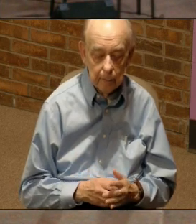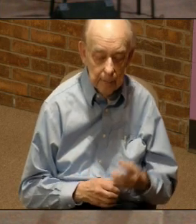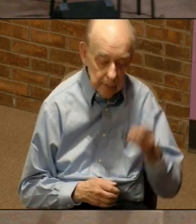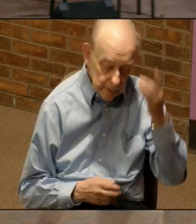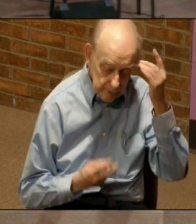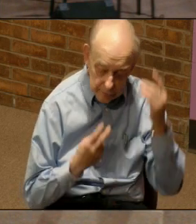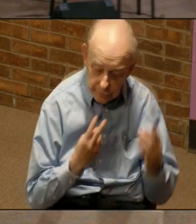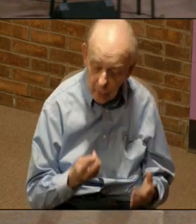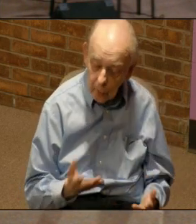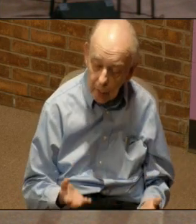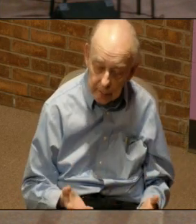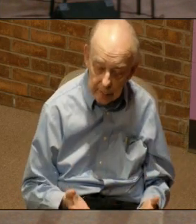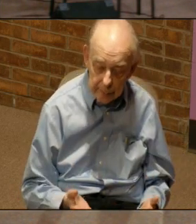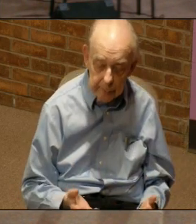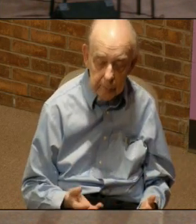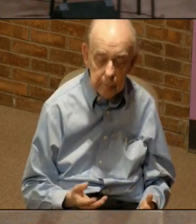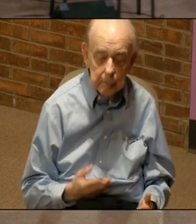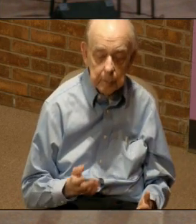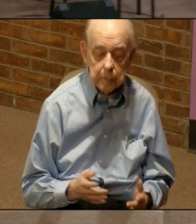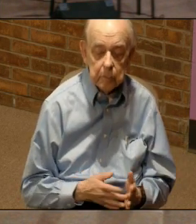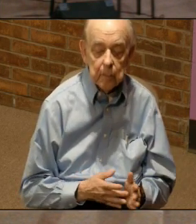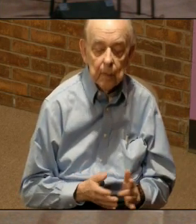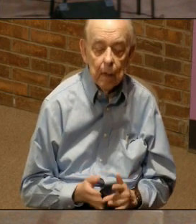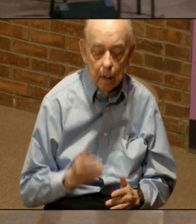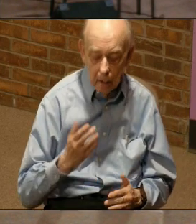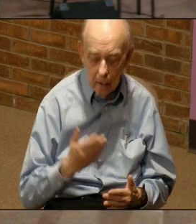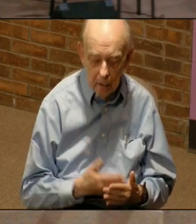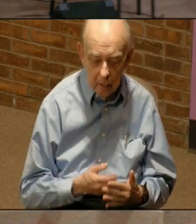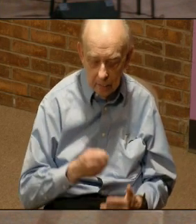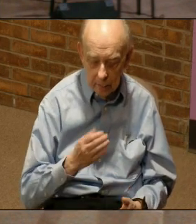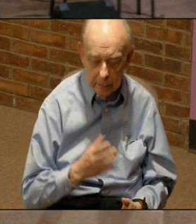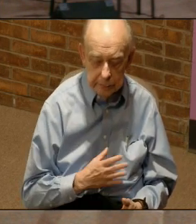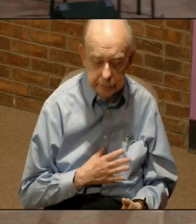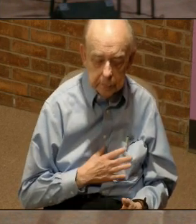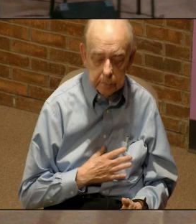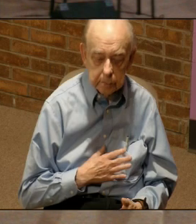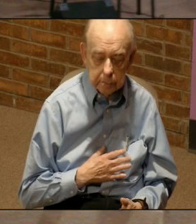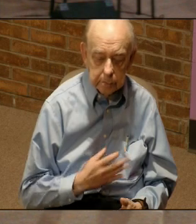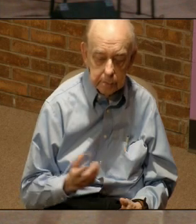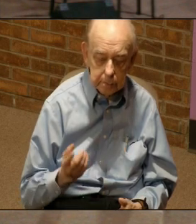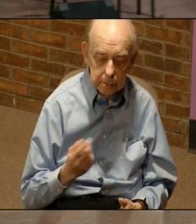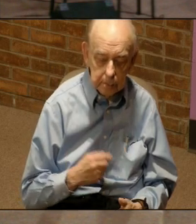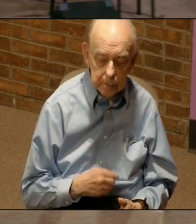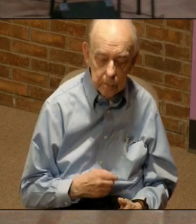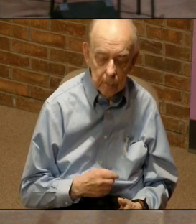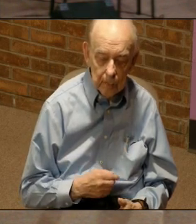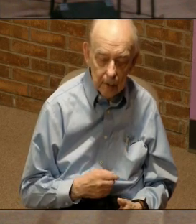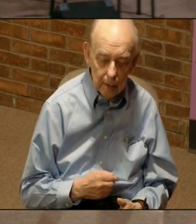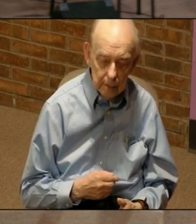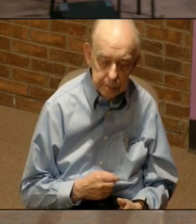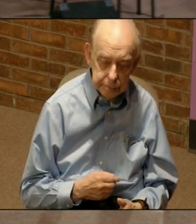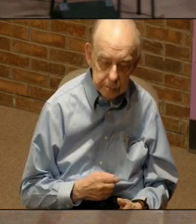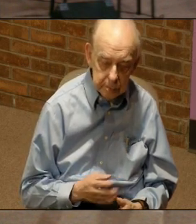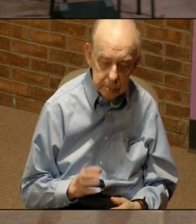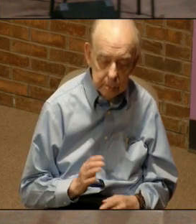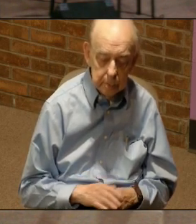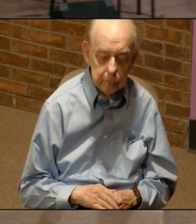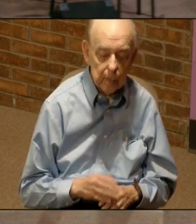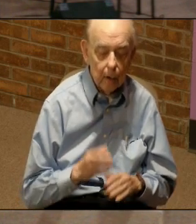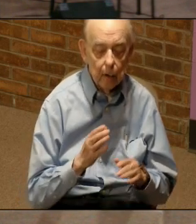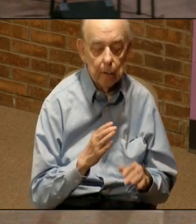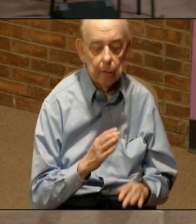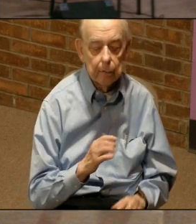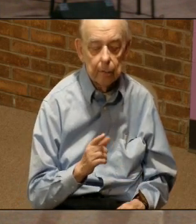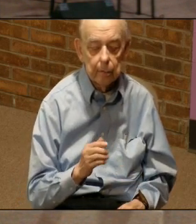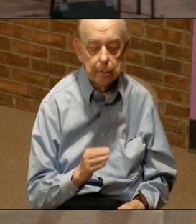Daniel witness? He witnessed Jesus, the Son of Man, coming on the